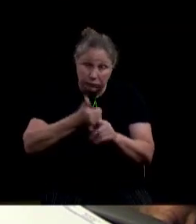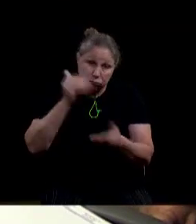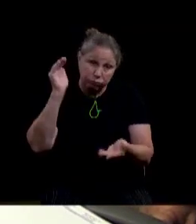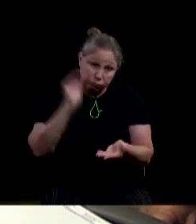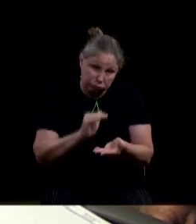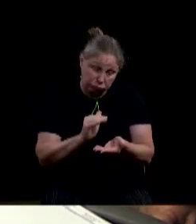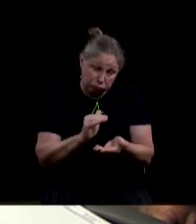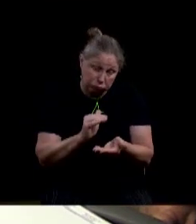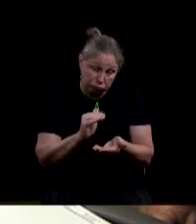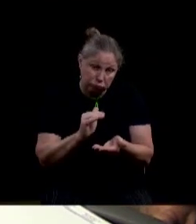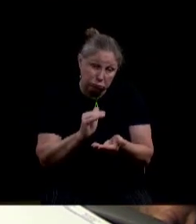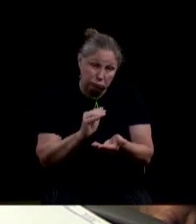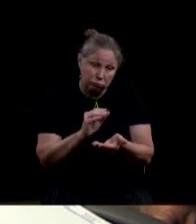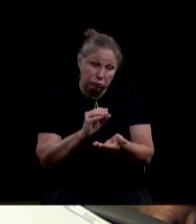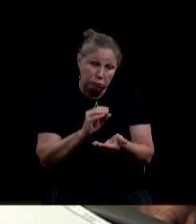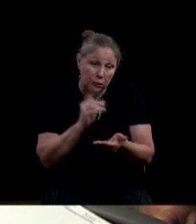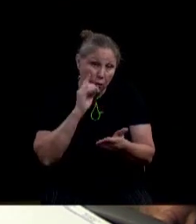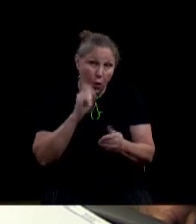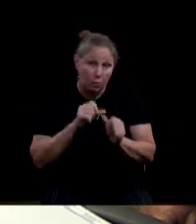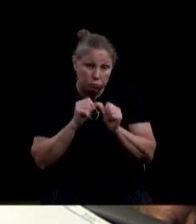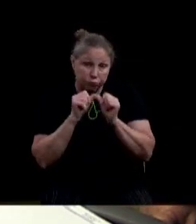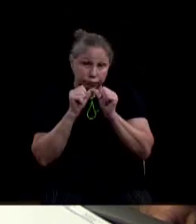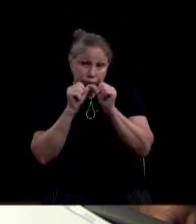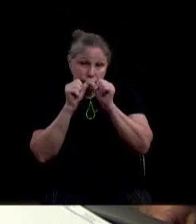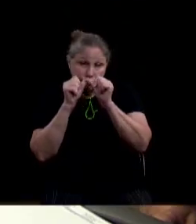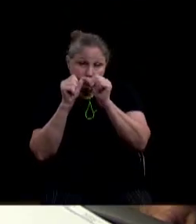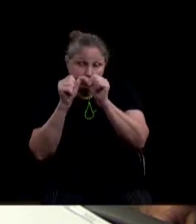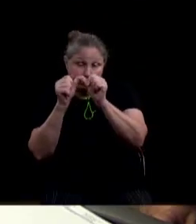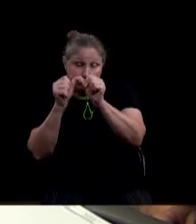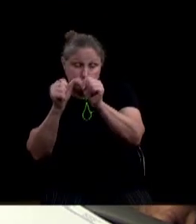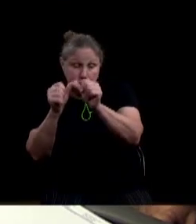period of time, then we expect